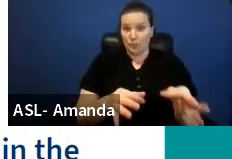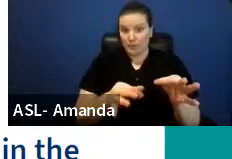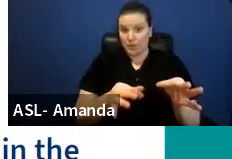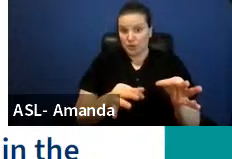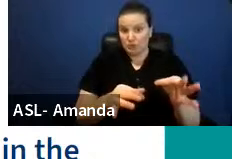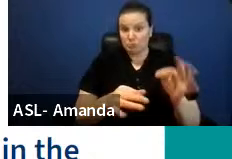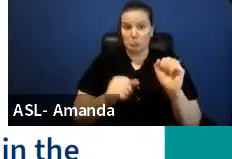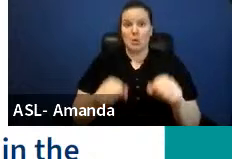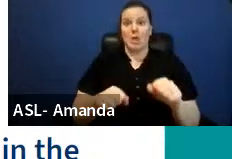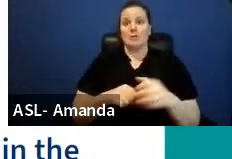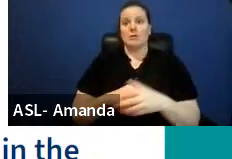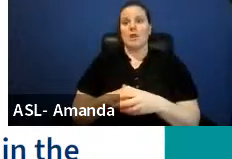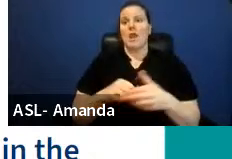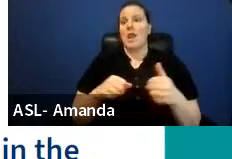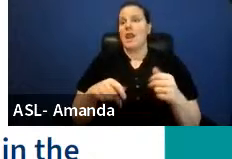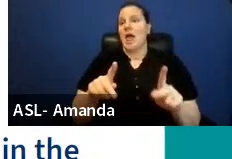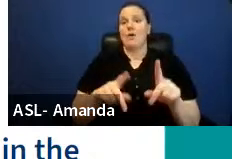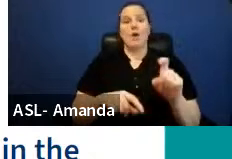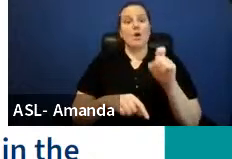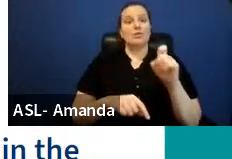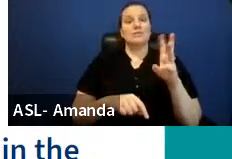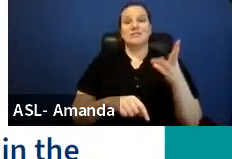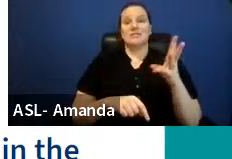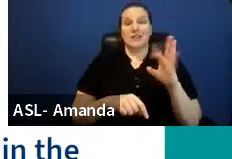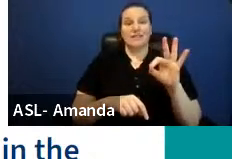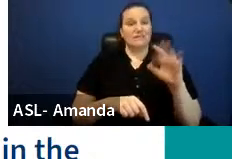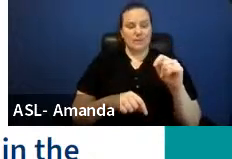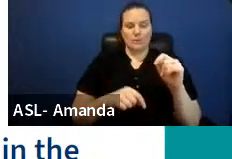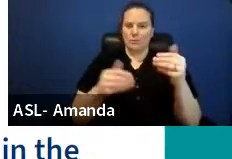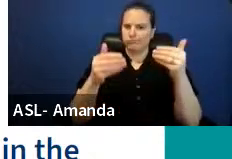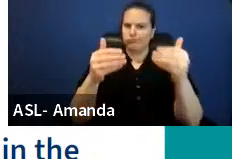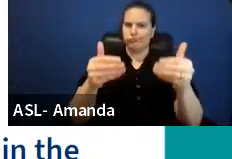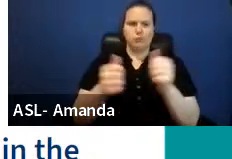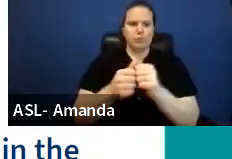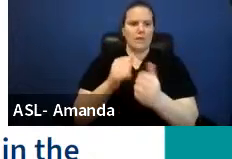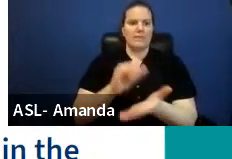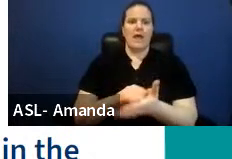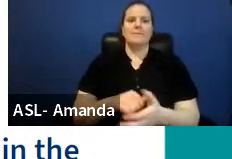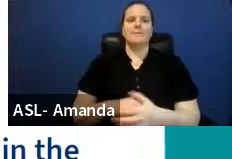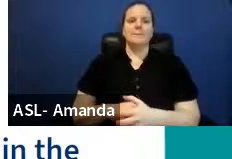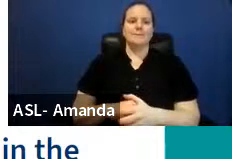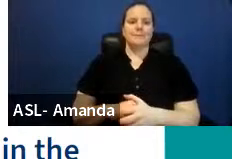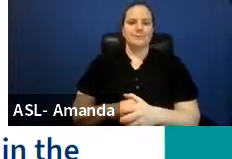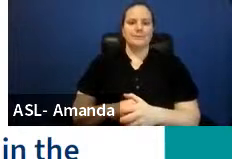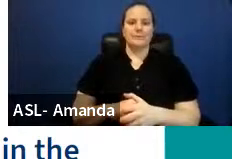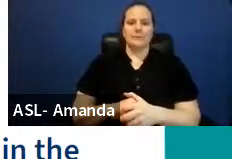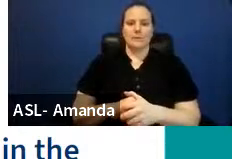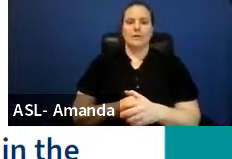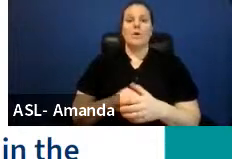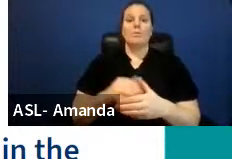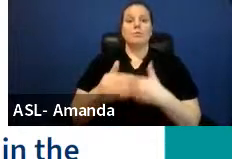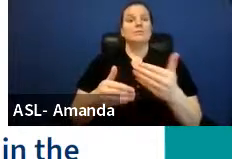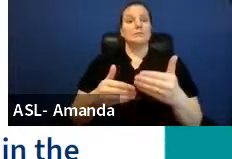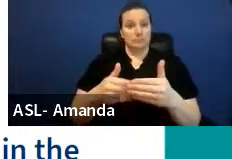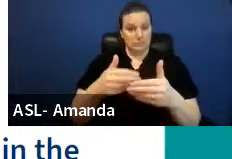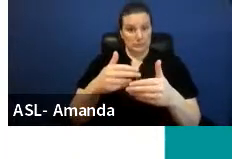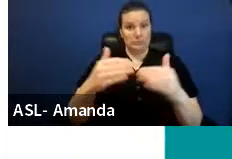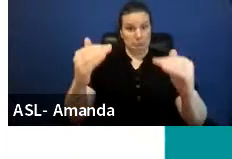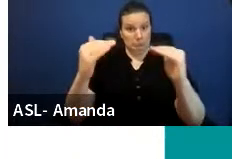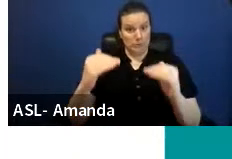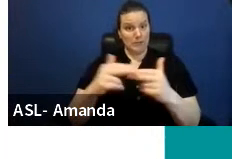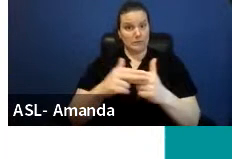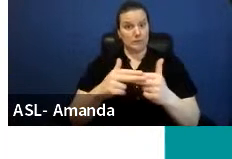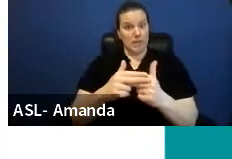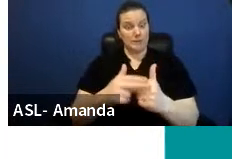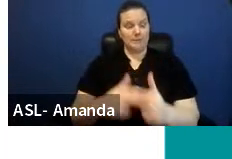that allows 116 feet, so we can move forward with that permitting process. Next slide, please.